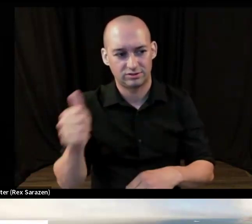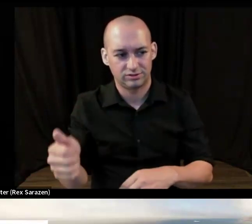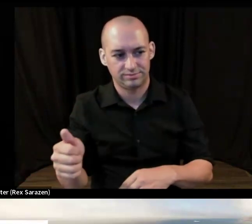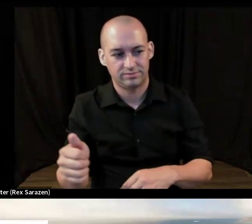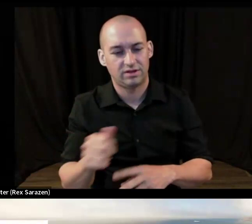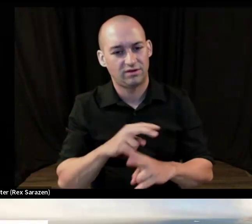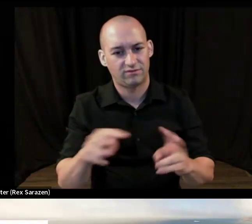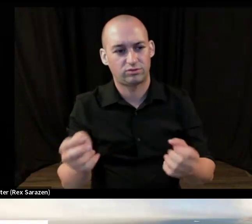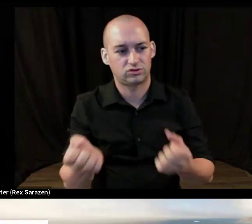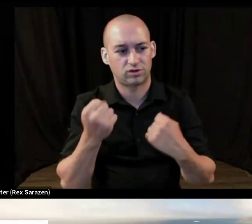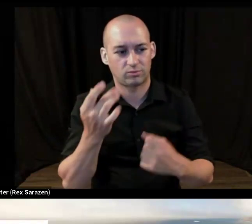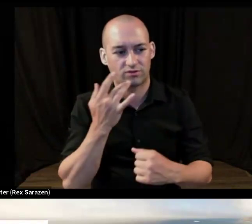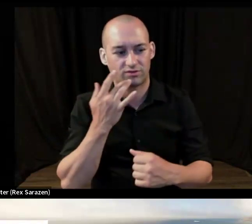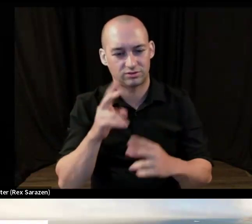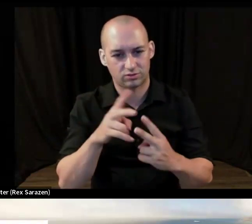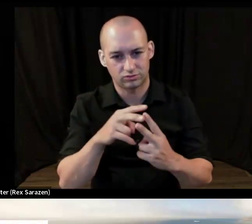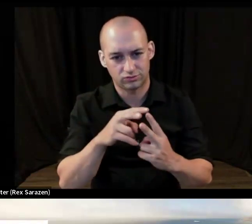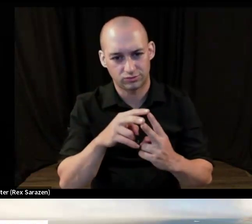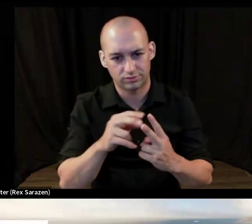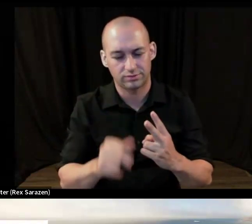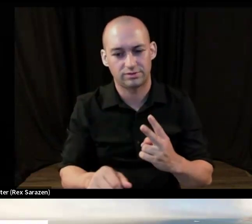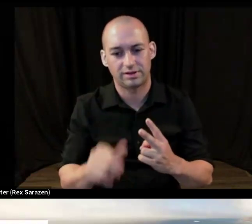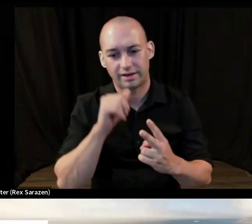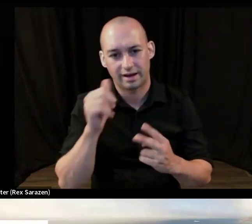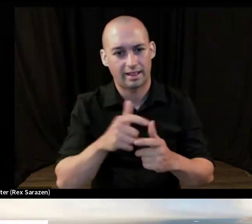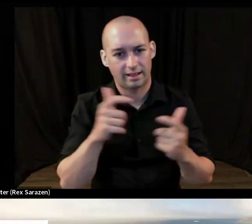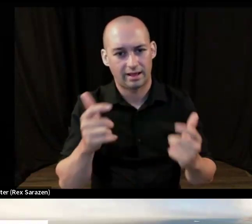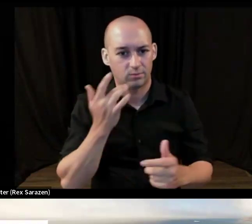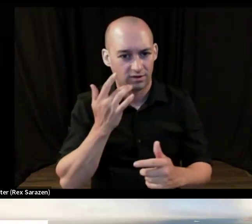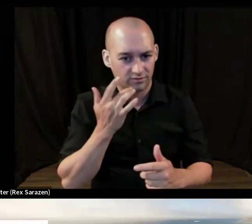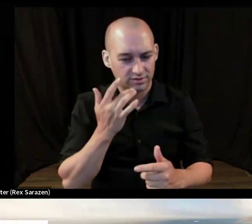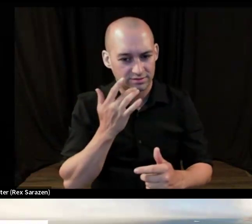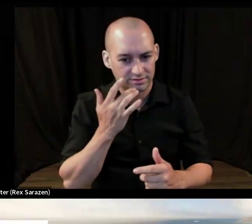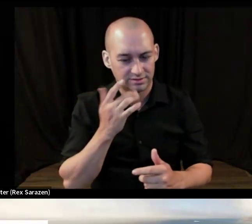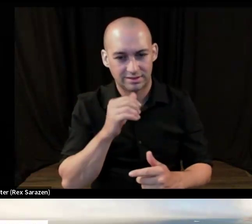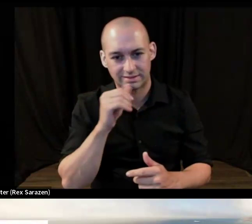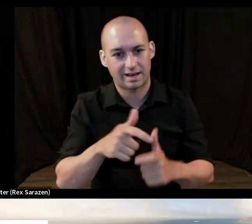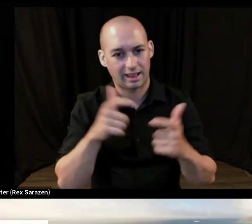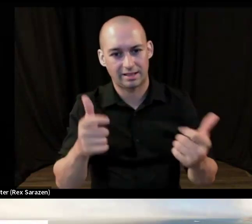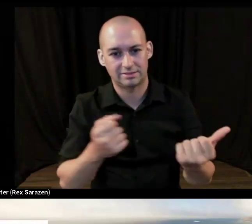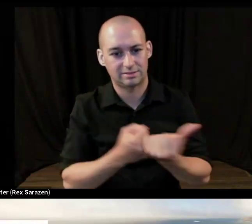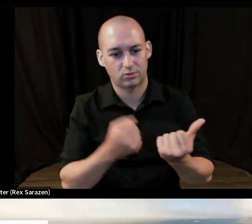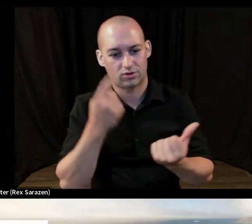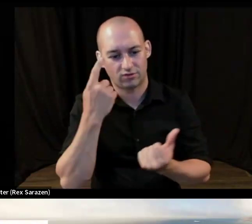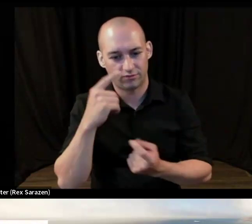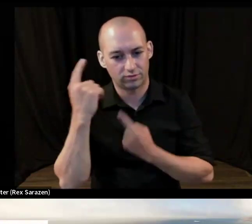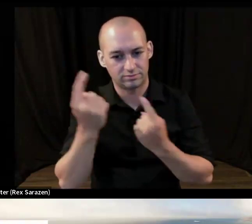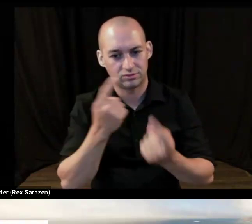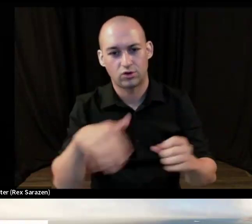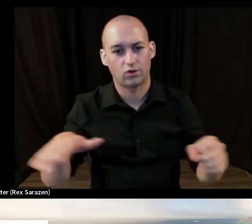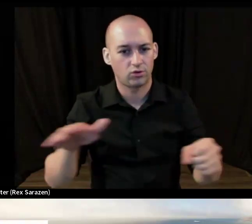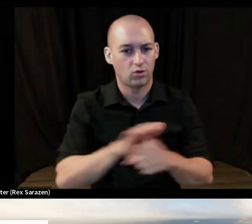strong preference for those two. Not a lot of preference or not a lot of support for considering total